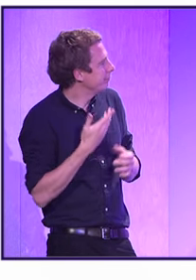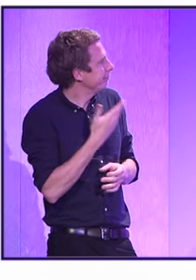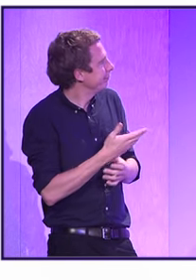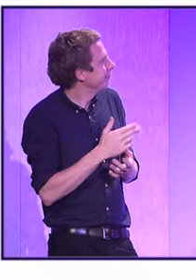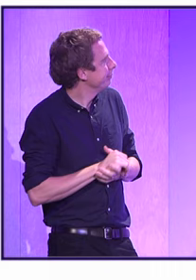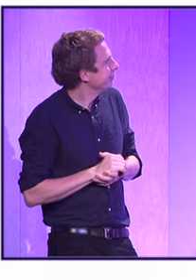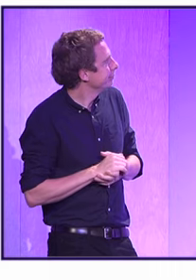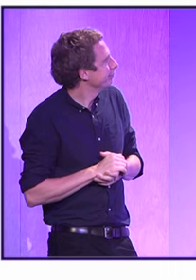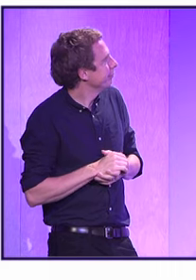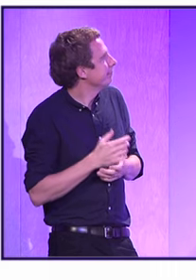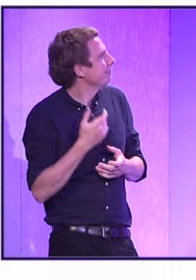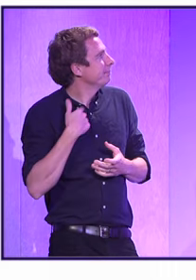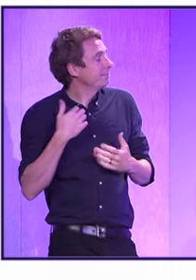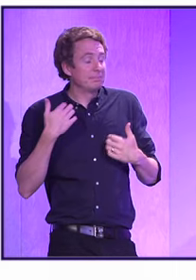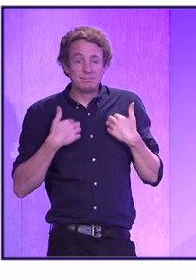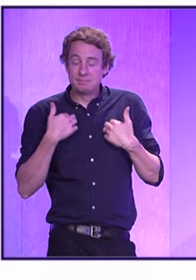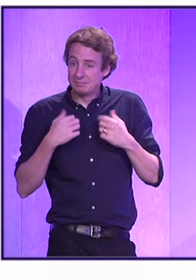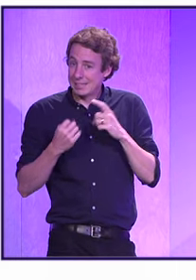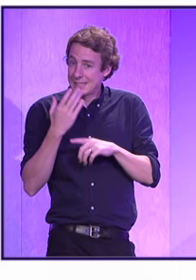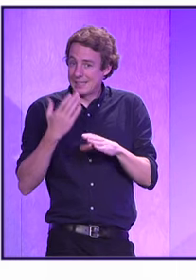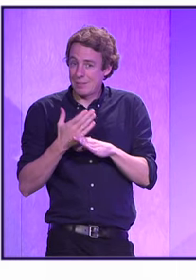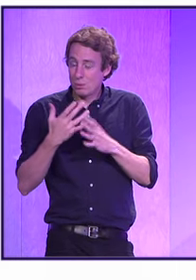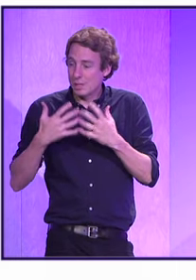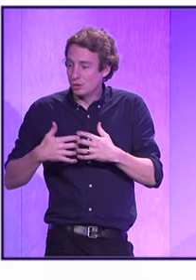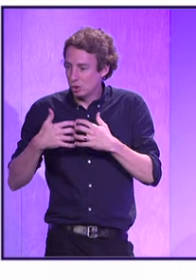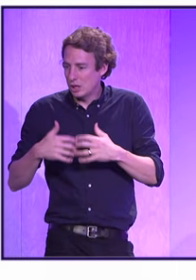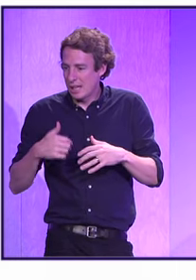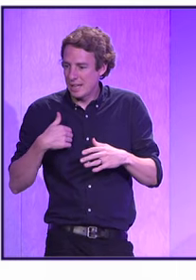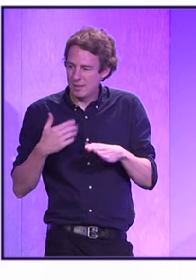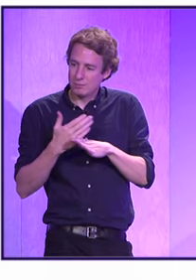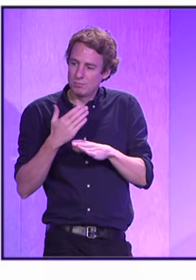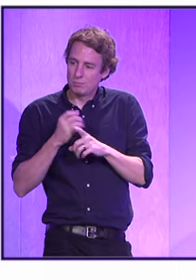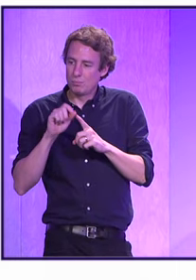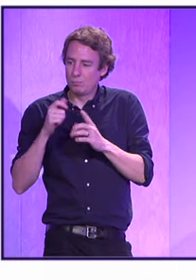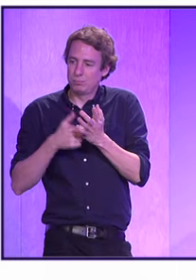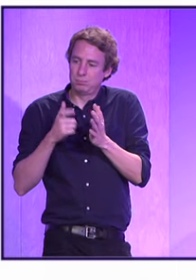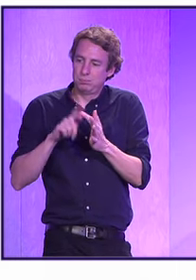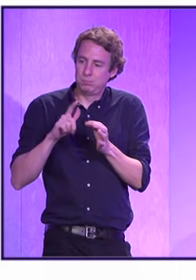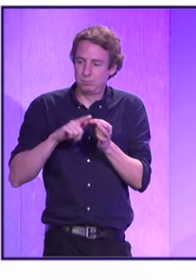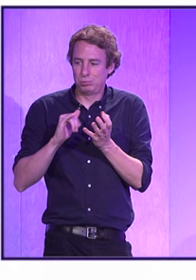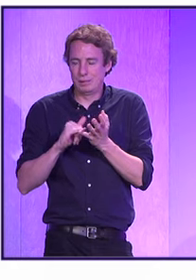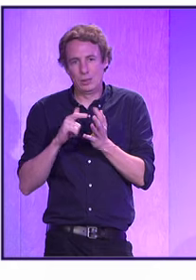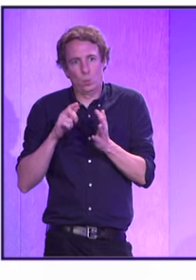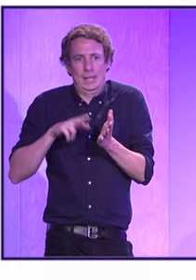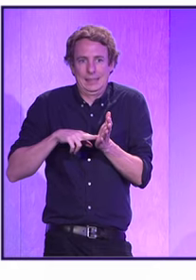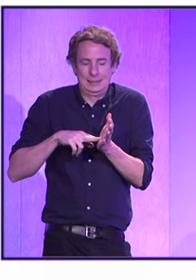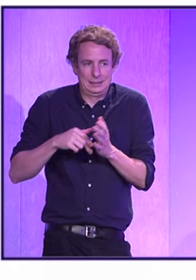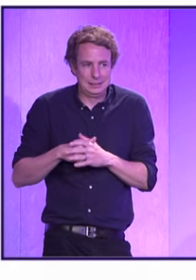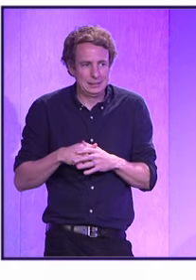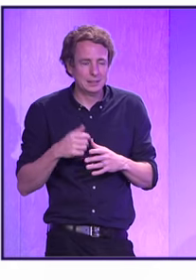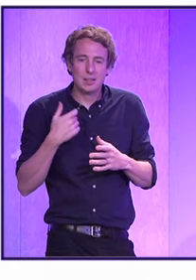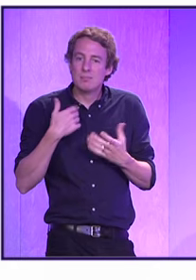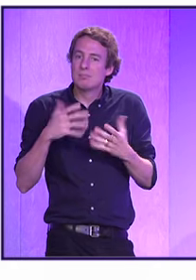So my name is Olakunle. I'm a site reliability engineer at Prequin, and I'm also the founder of a DevOps community called Cloud